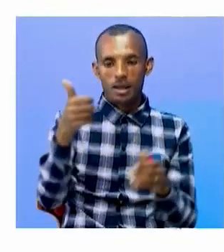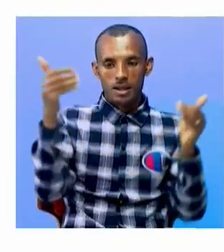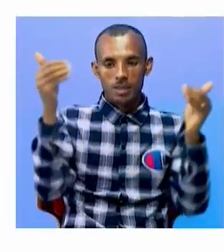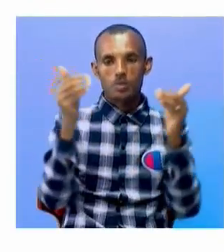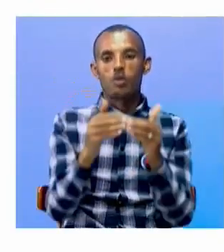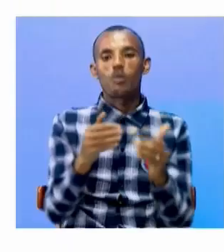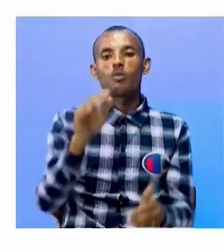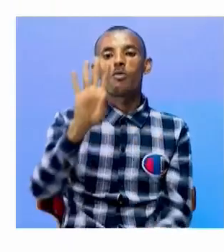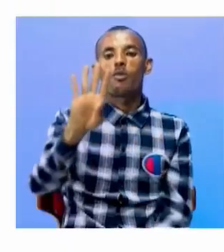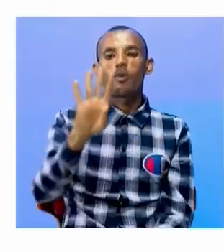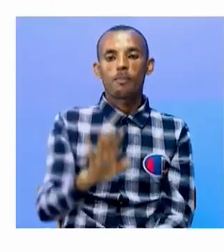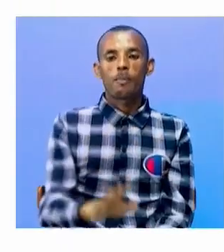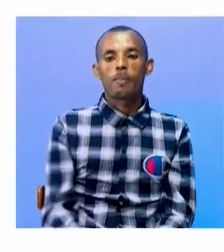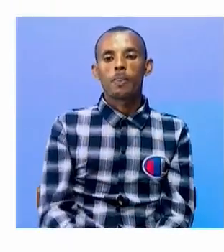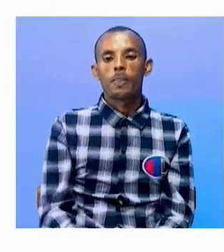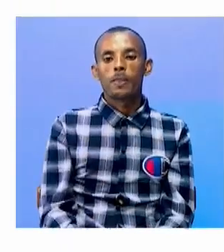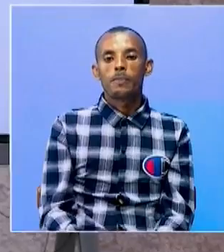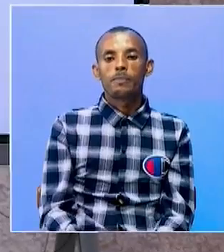4.